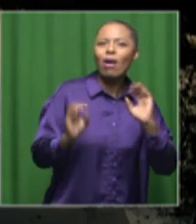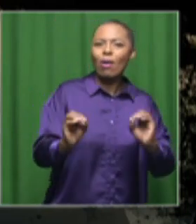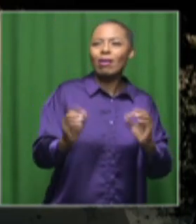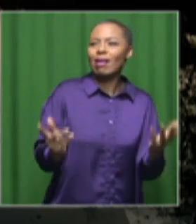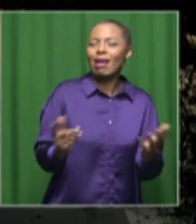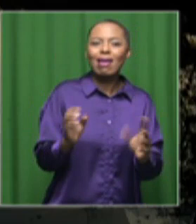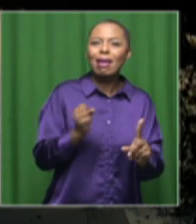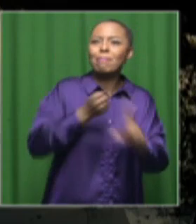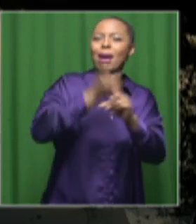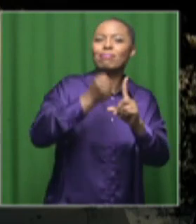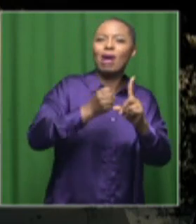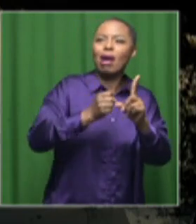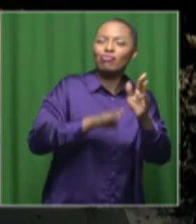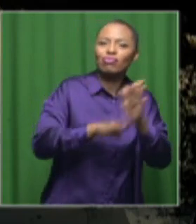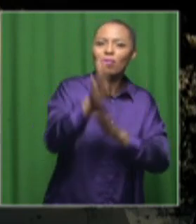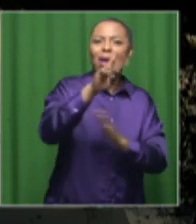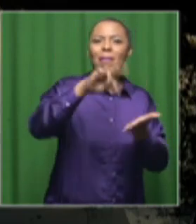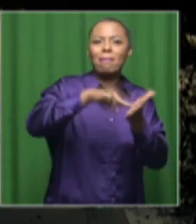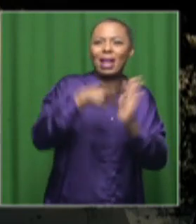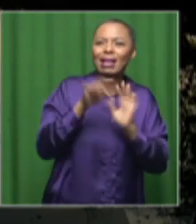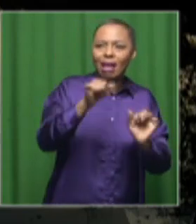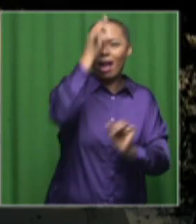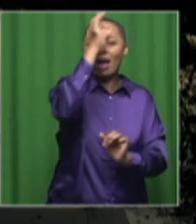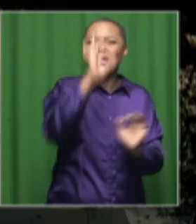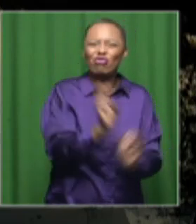impact the planning that government does?